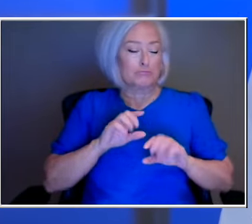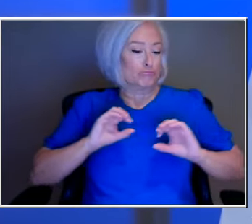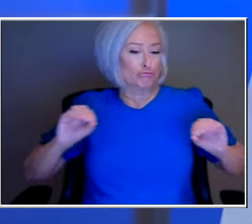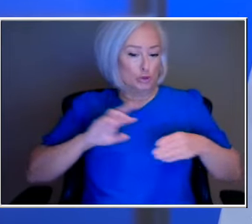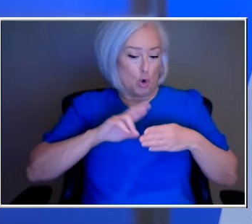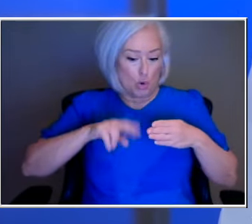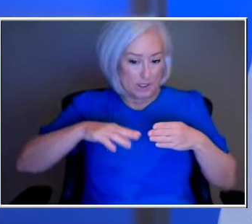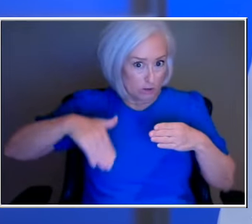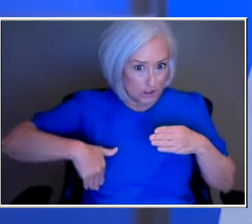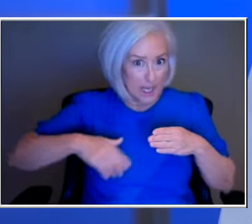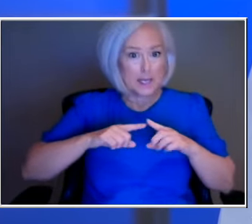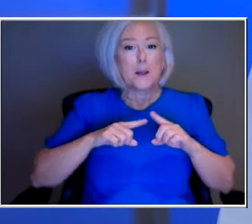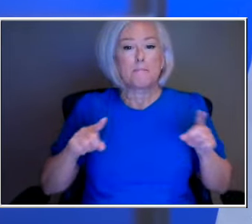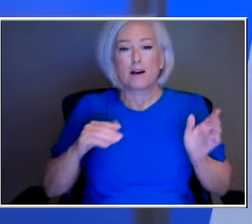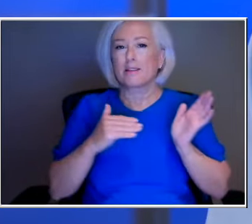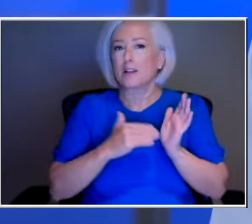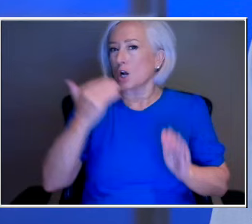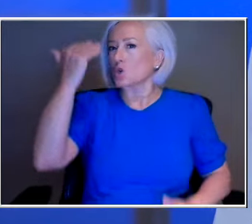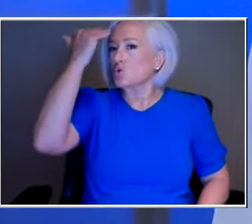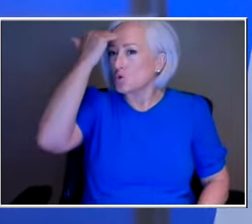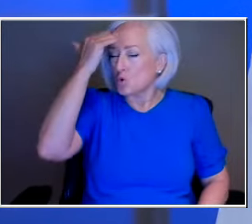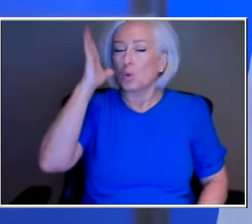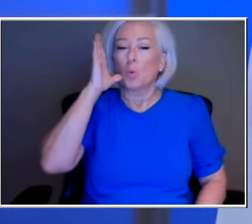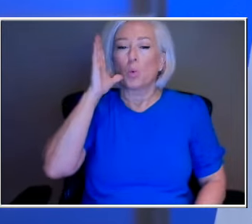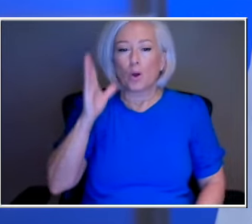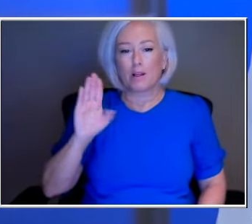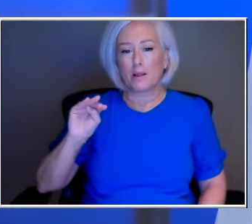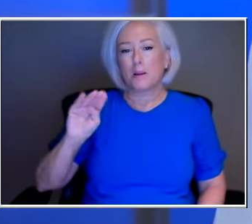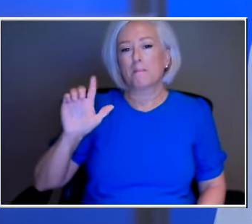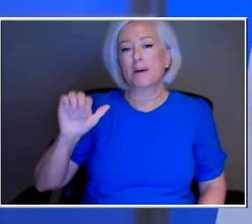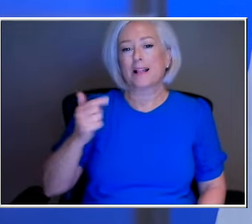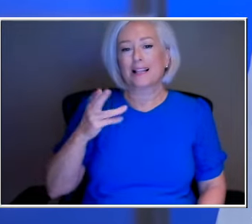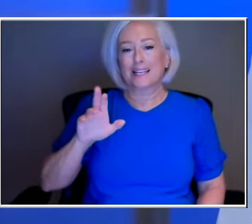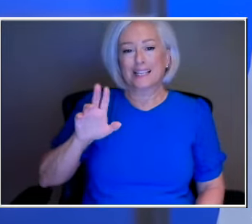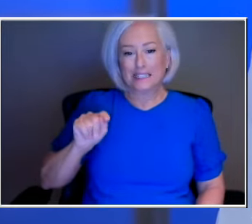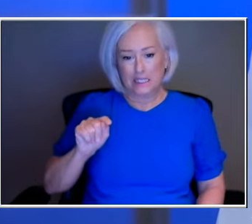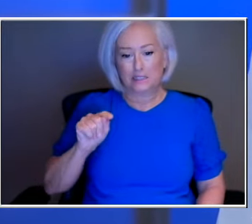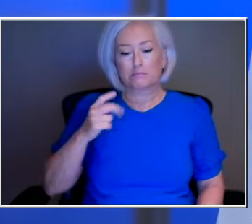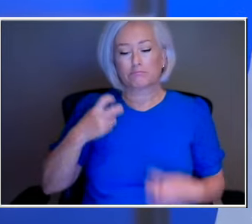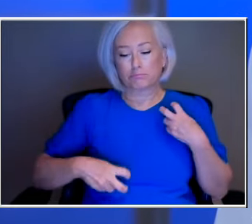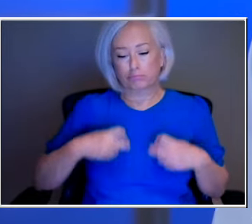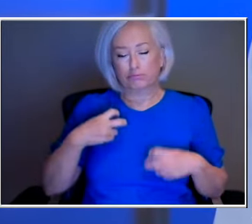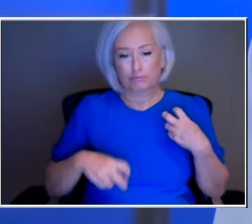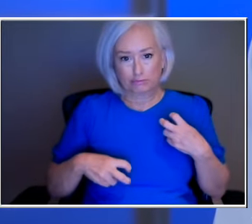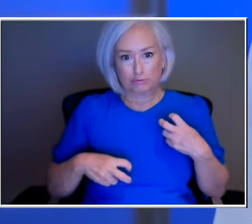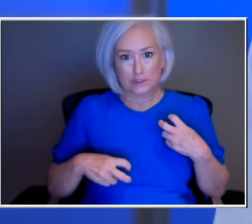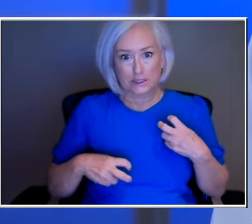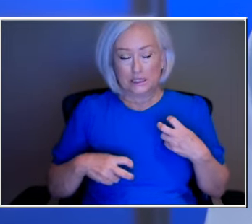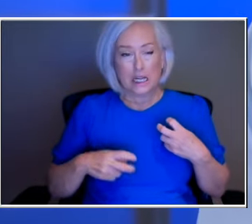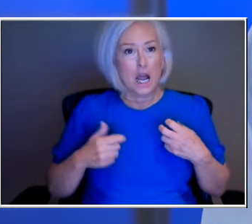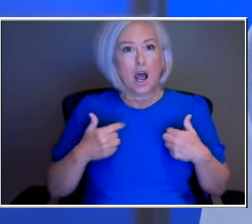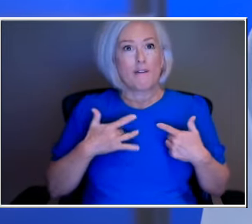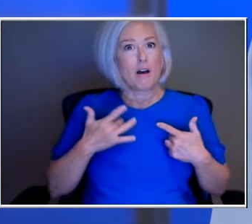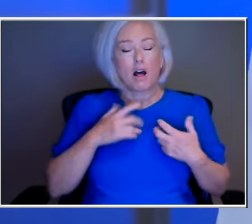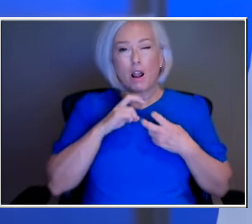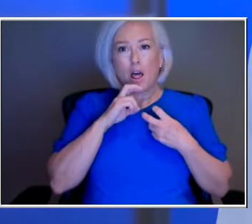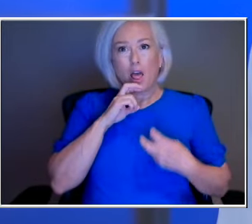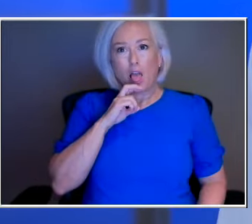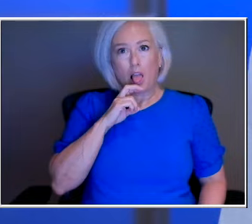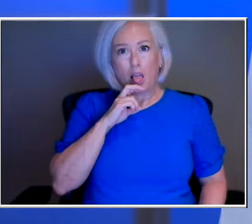be malignant. So from that point, we started in initial shock. We walk out of just a